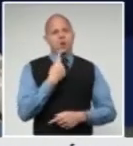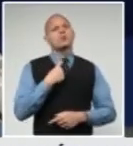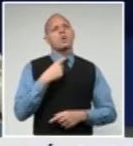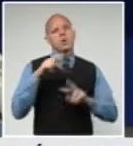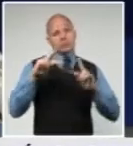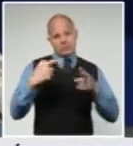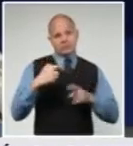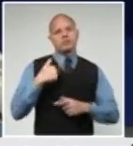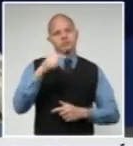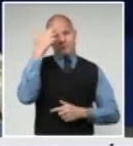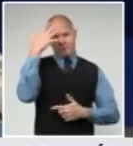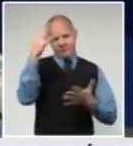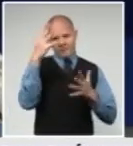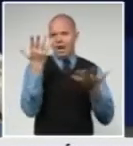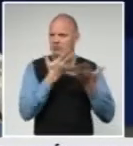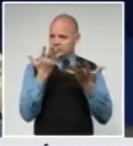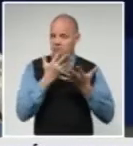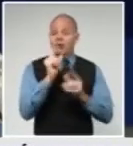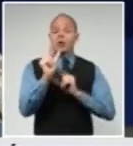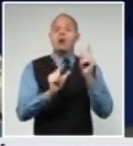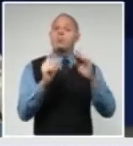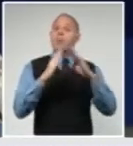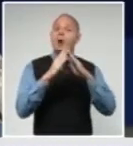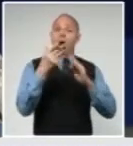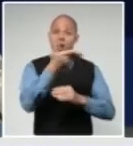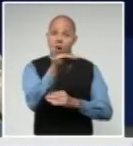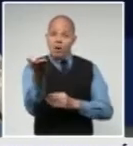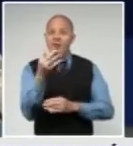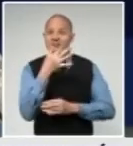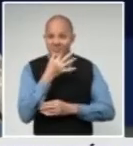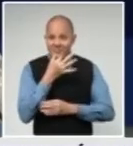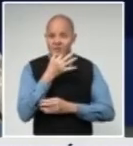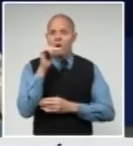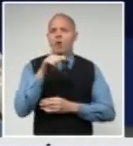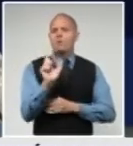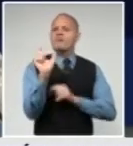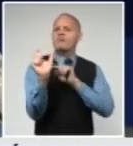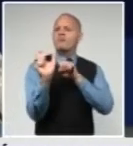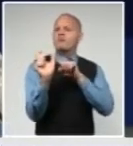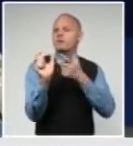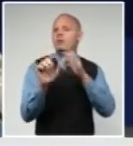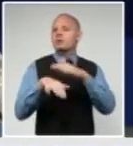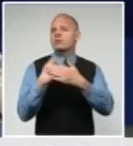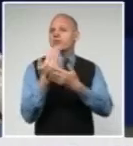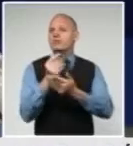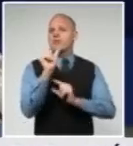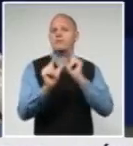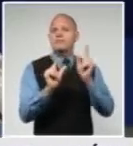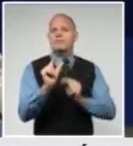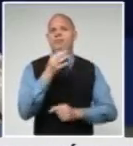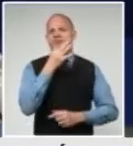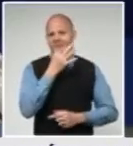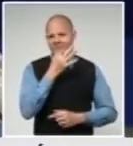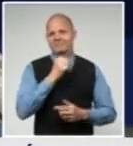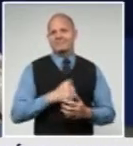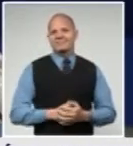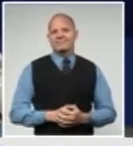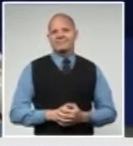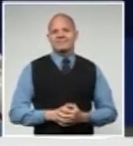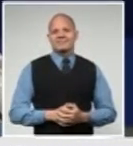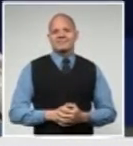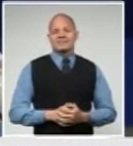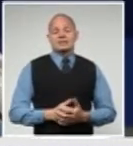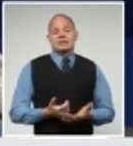Older Persons. It was designated by the United Nations General Assembly on December 14,